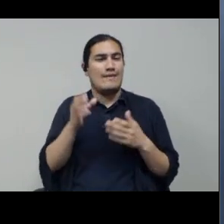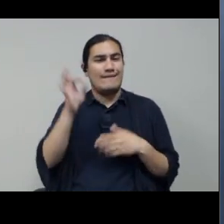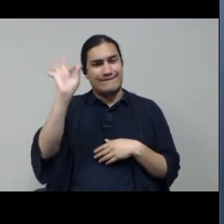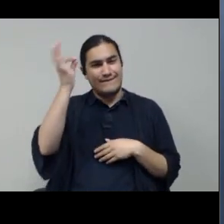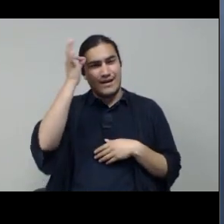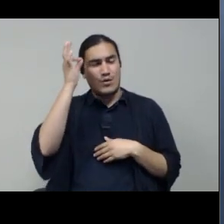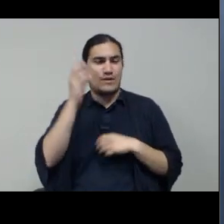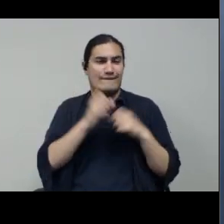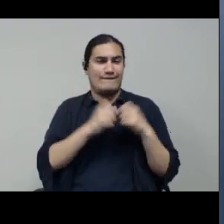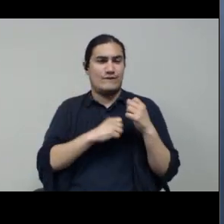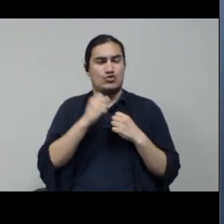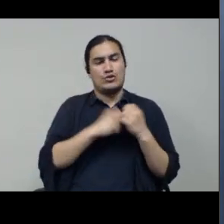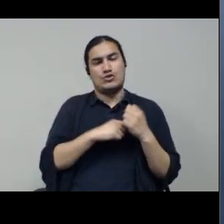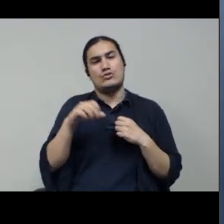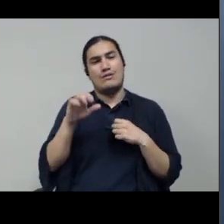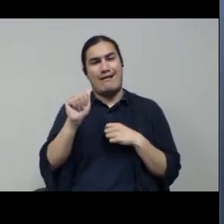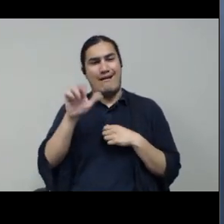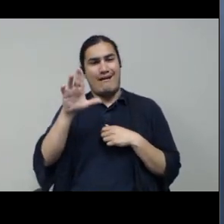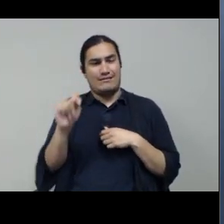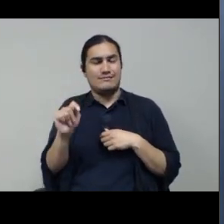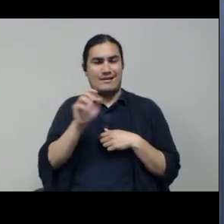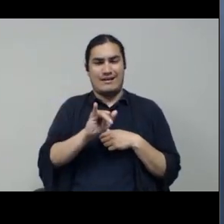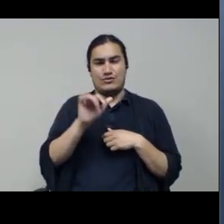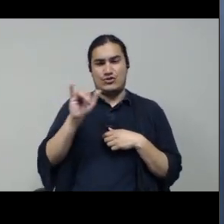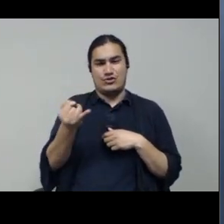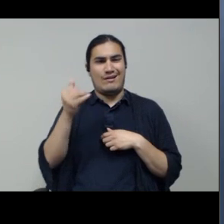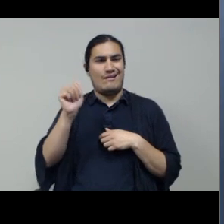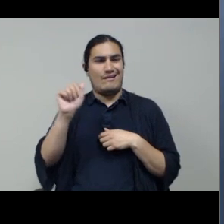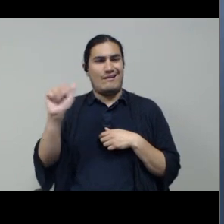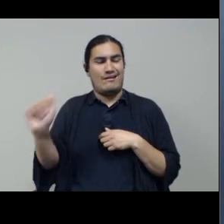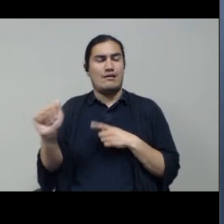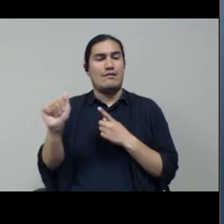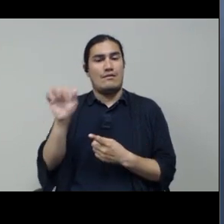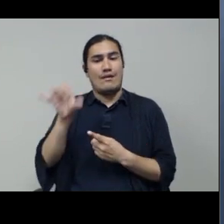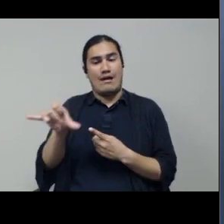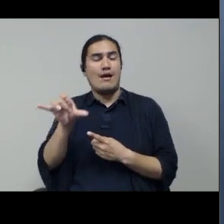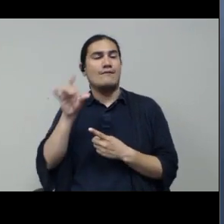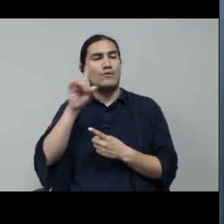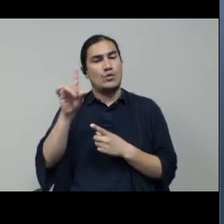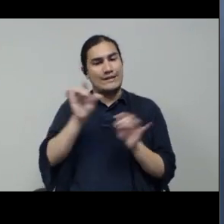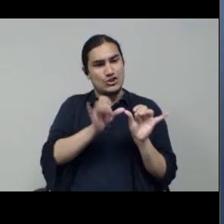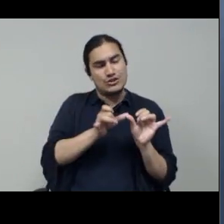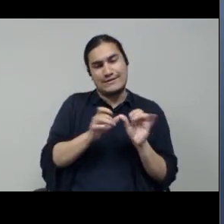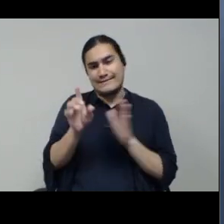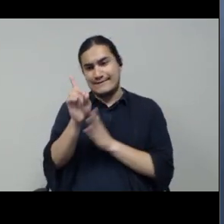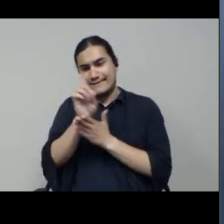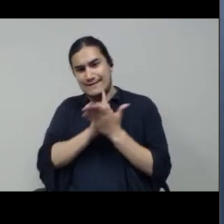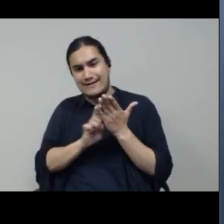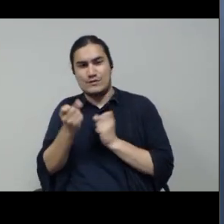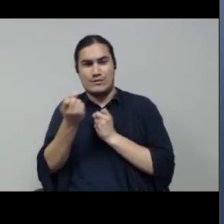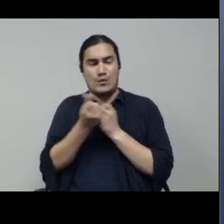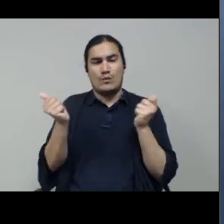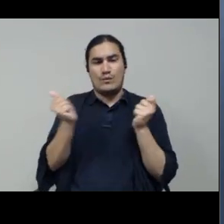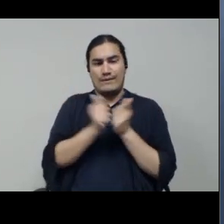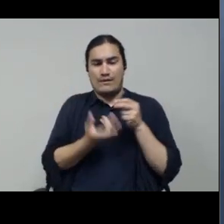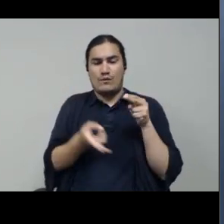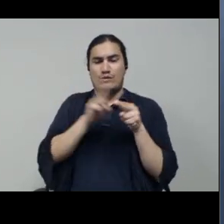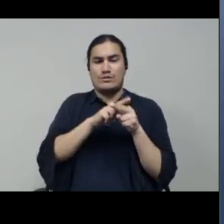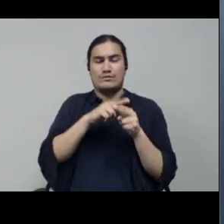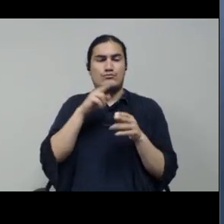Jobs Act, or IIJA, and to provide engineering and design support associated with the increased project